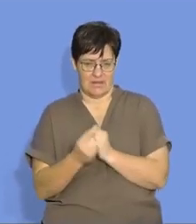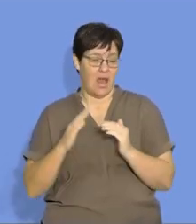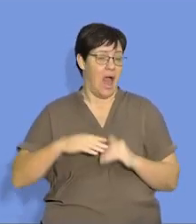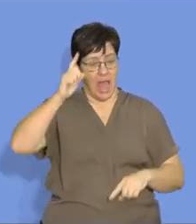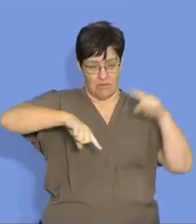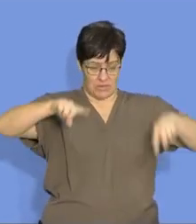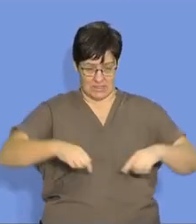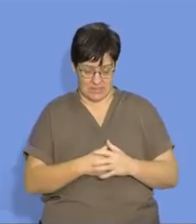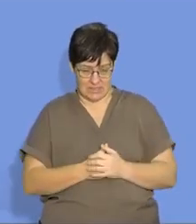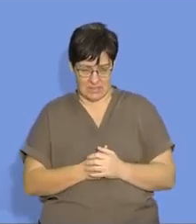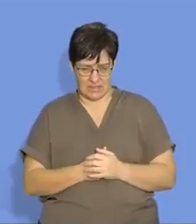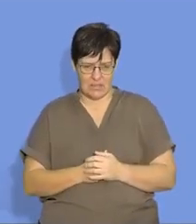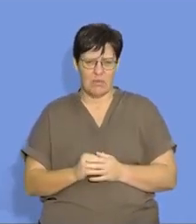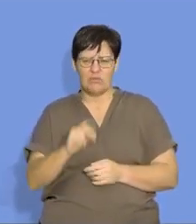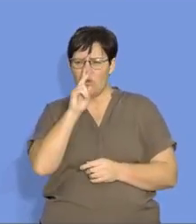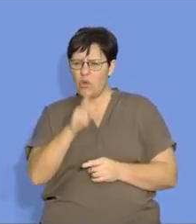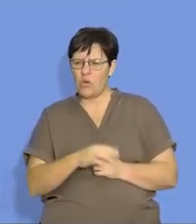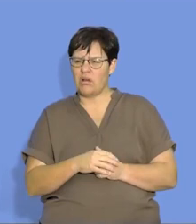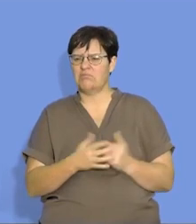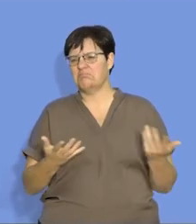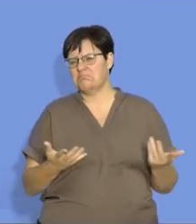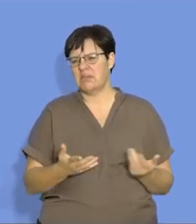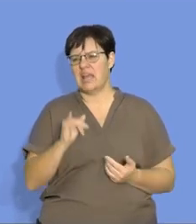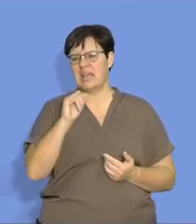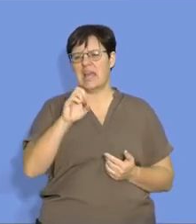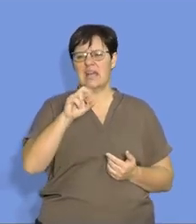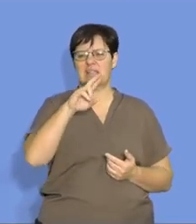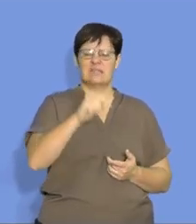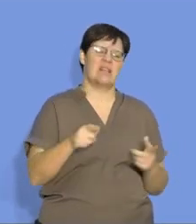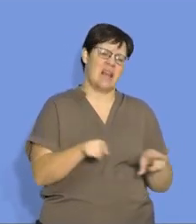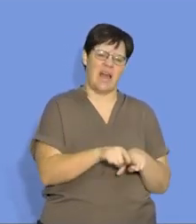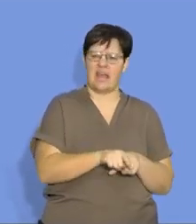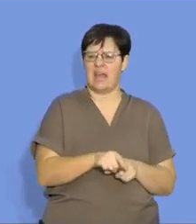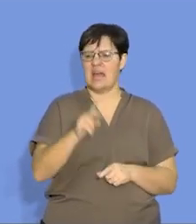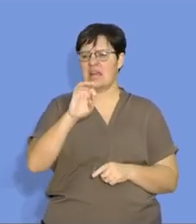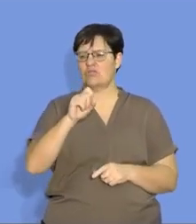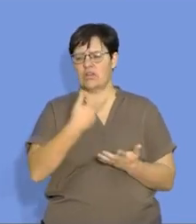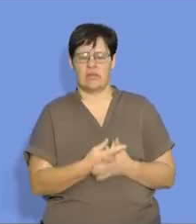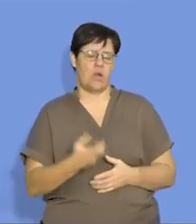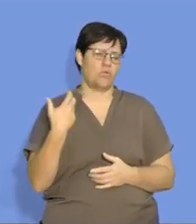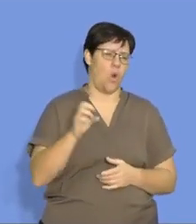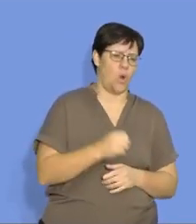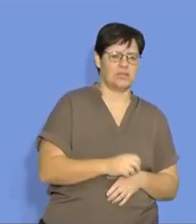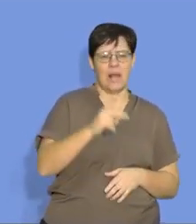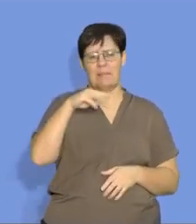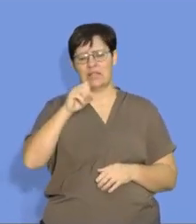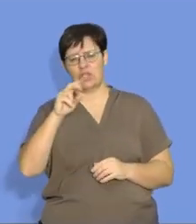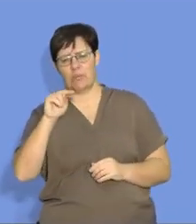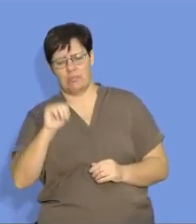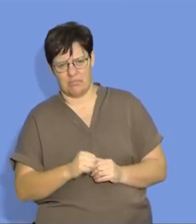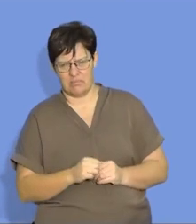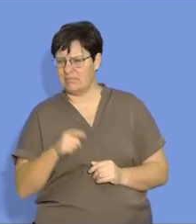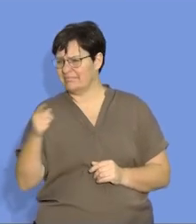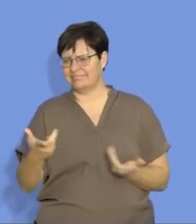fast reaction, high rate reactions. But if you look at your inert elements like nitrogen, gold,